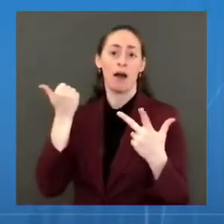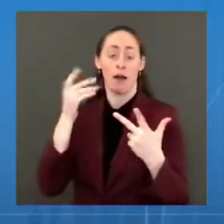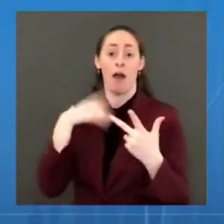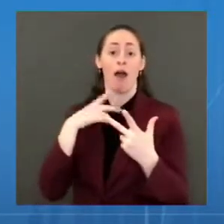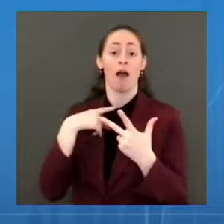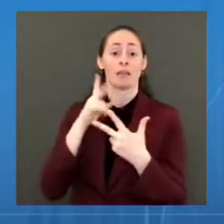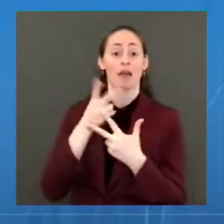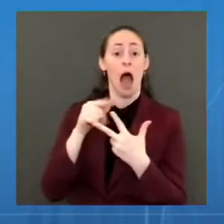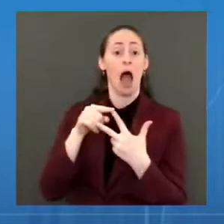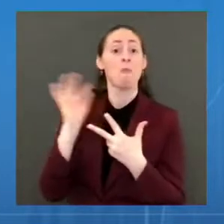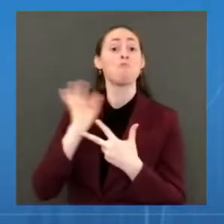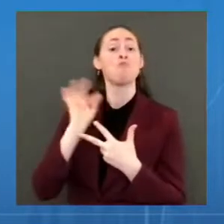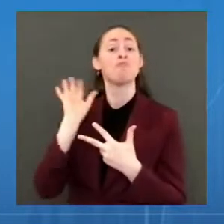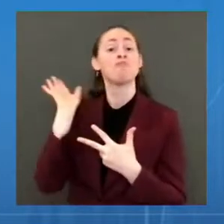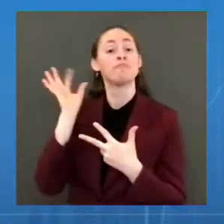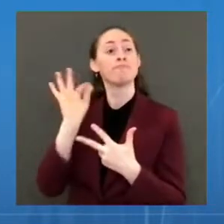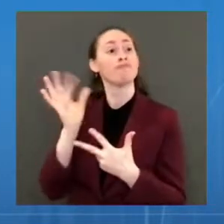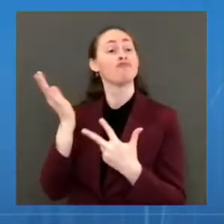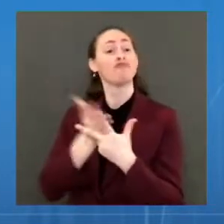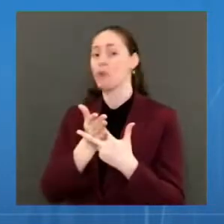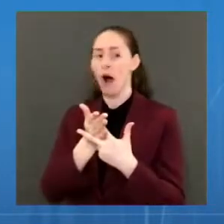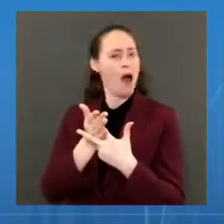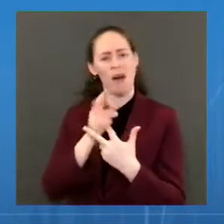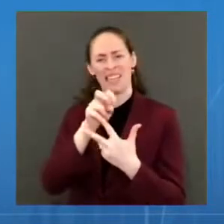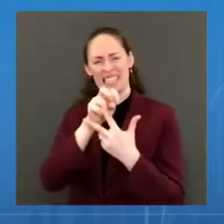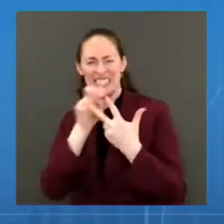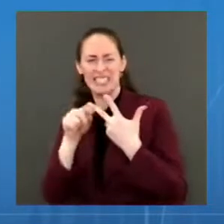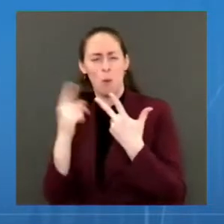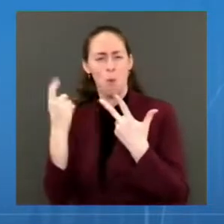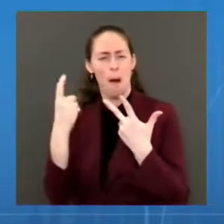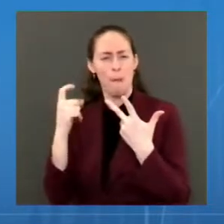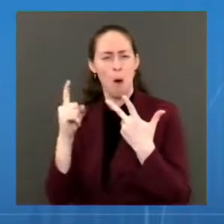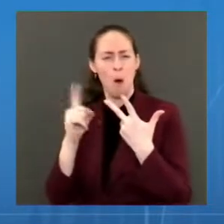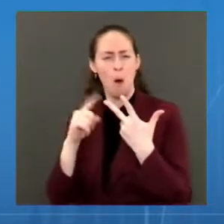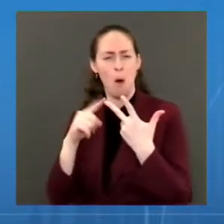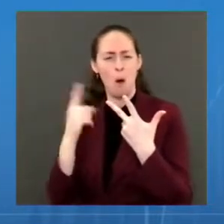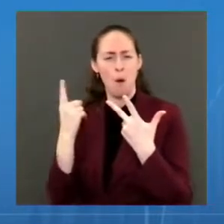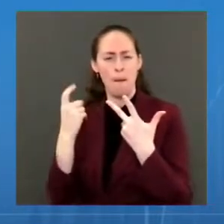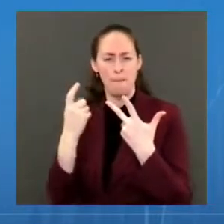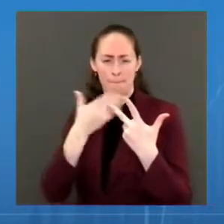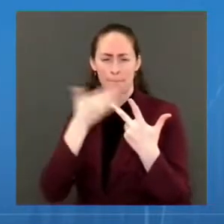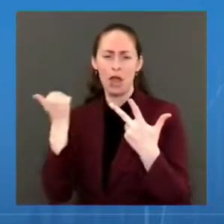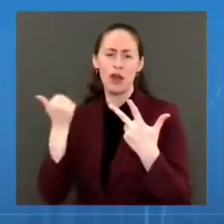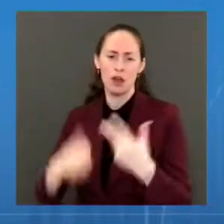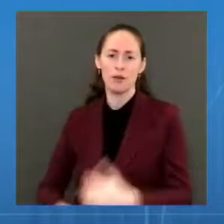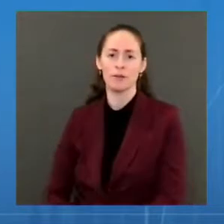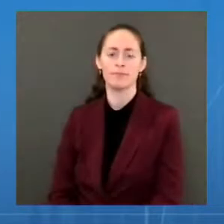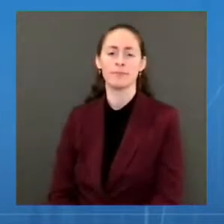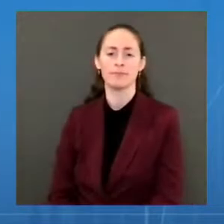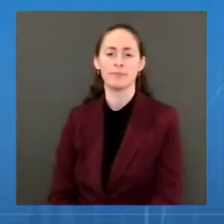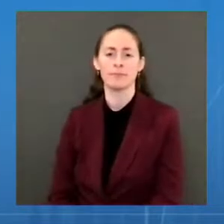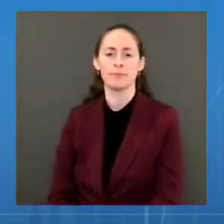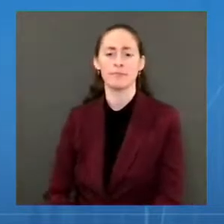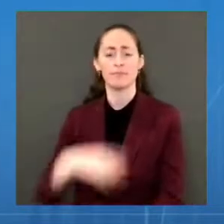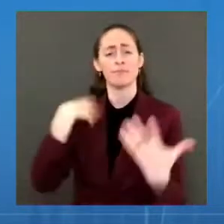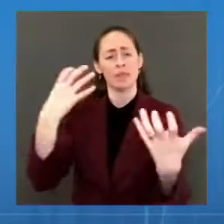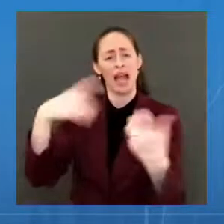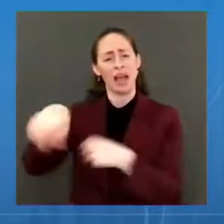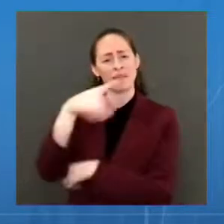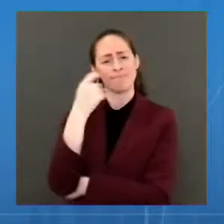response after the second dose. So the last slide, you have to come to this conclusion from the data I showed